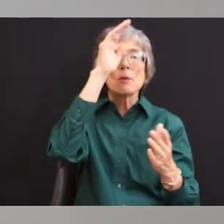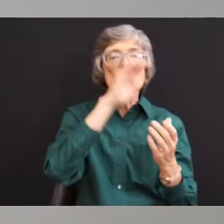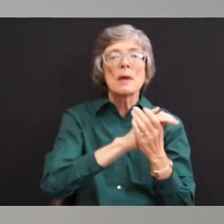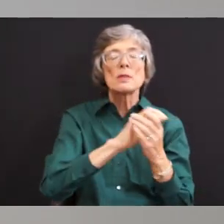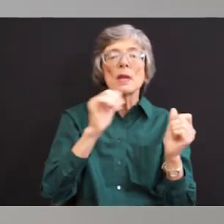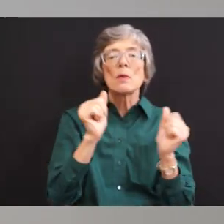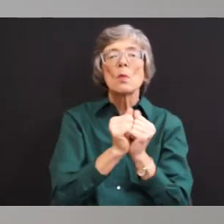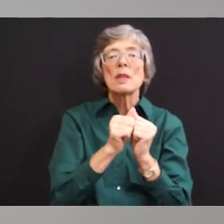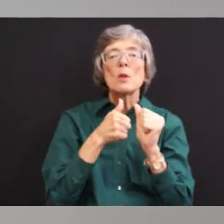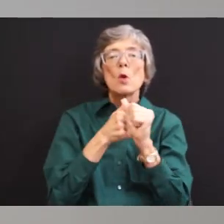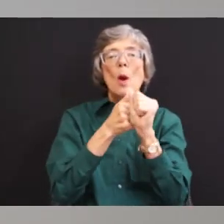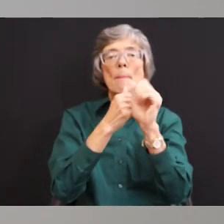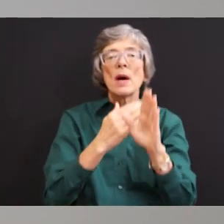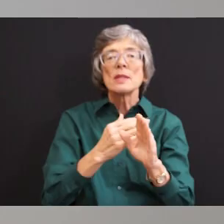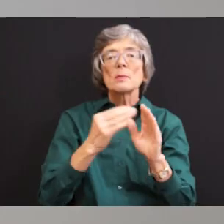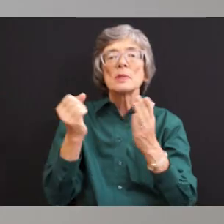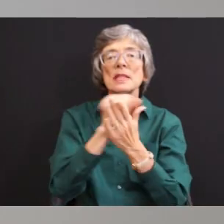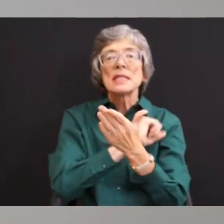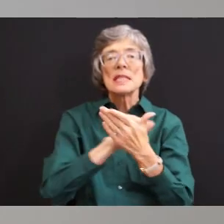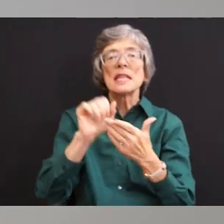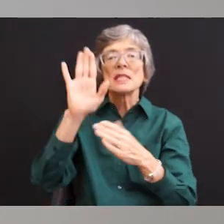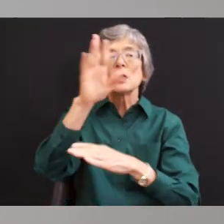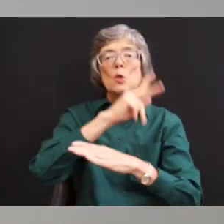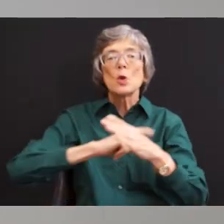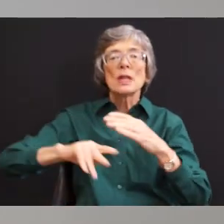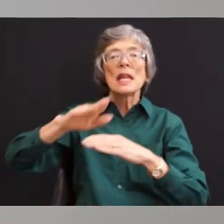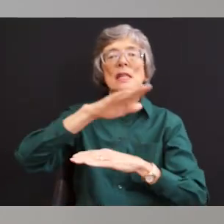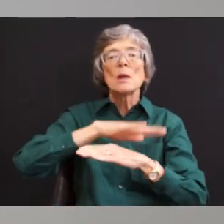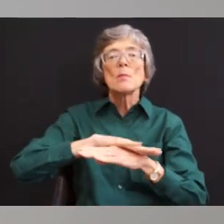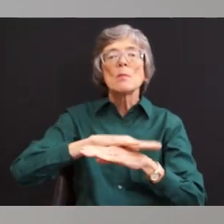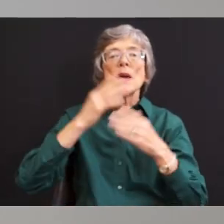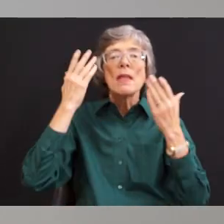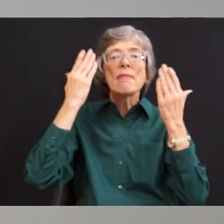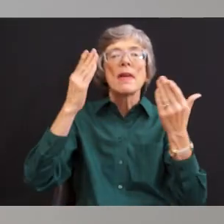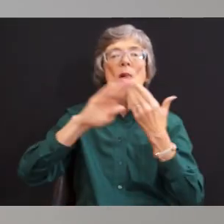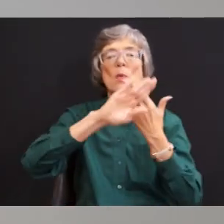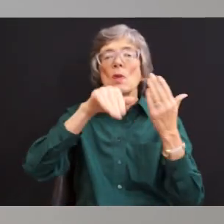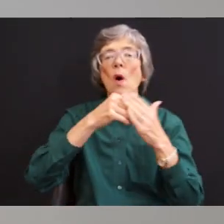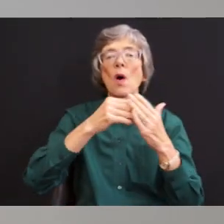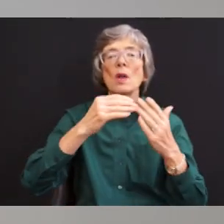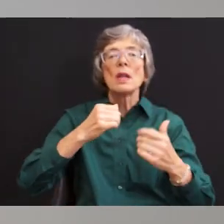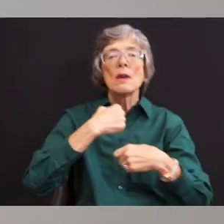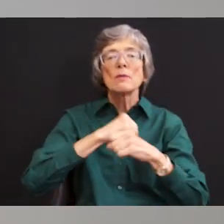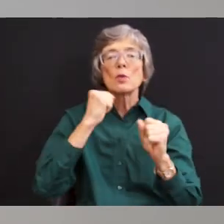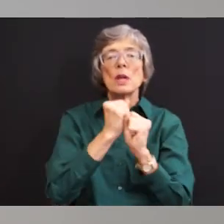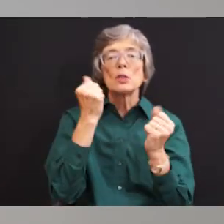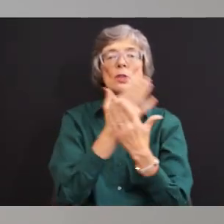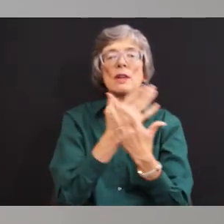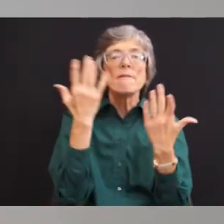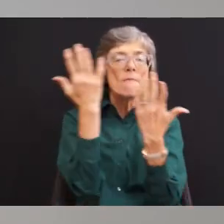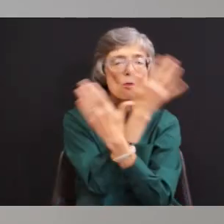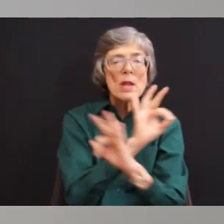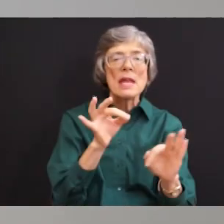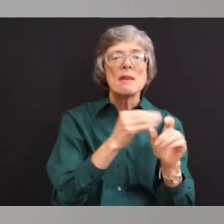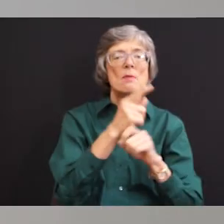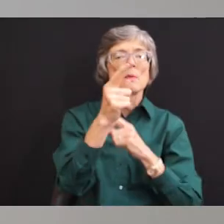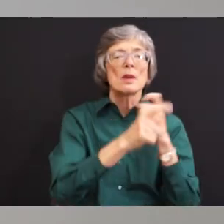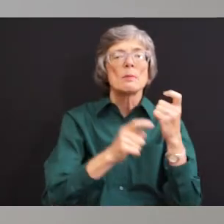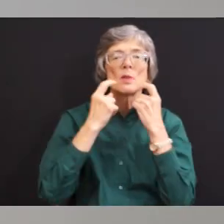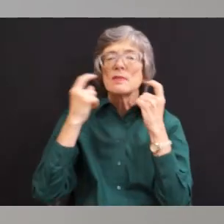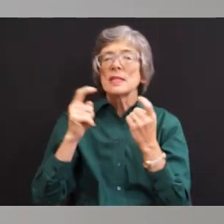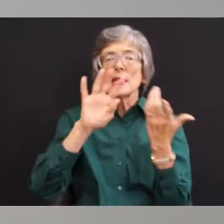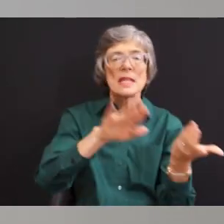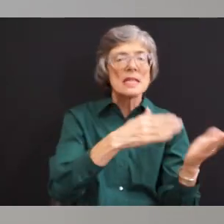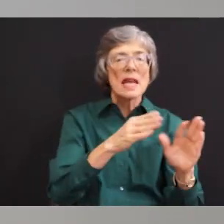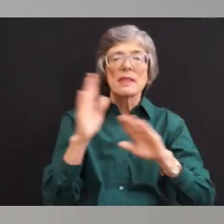your apostles and saints in your kingdom. There, with the whole of creation, free from the corruption of sin and death, may we glorify you